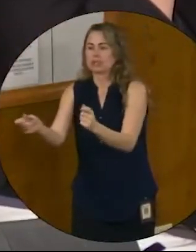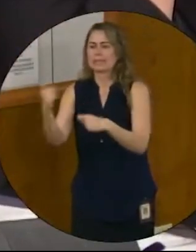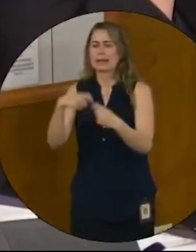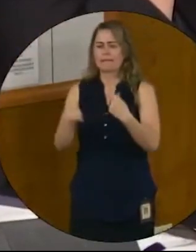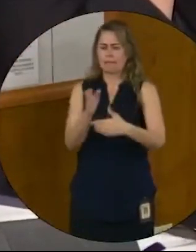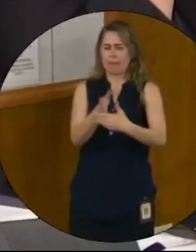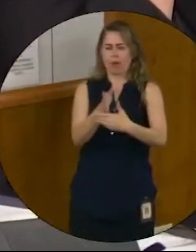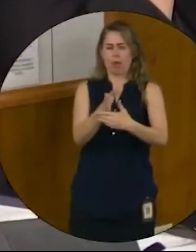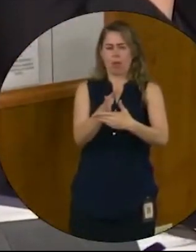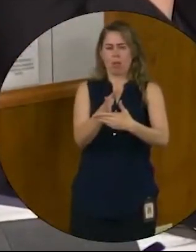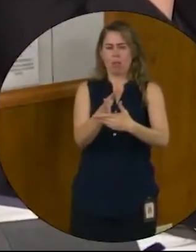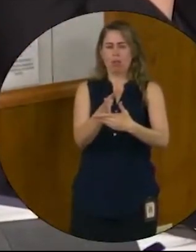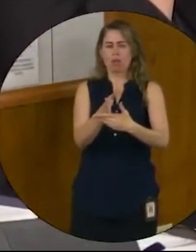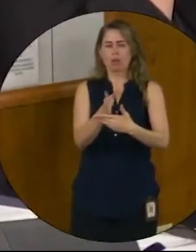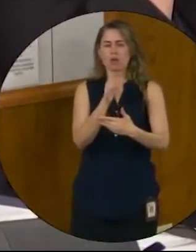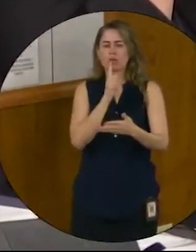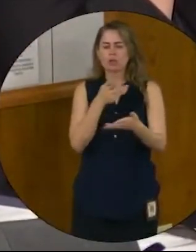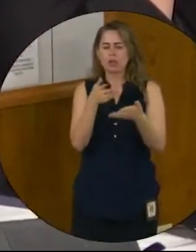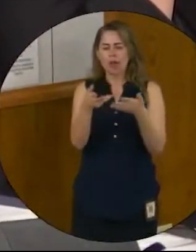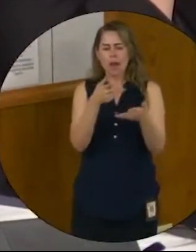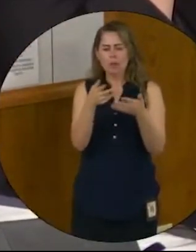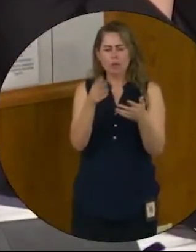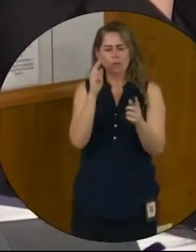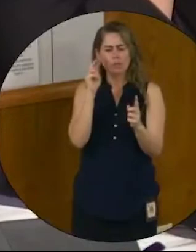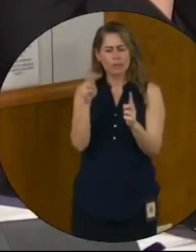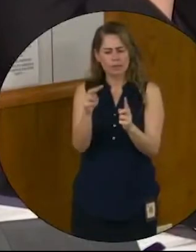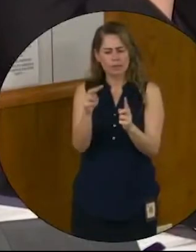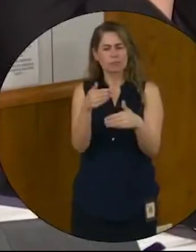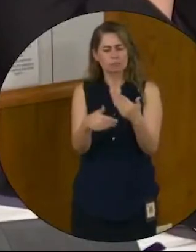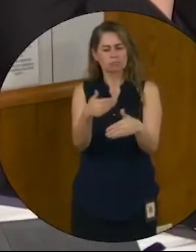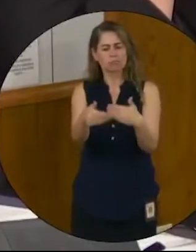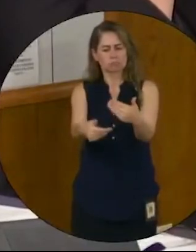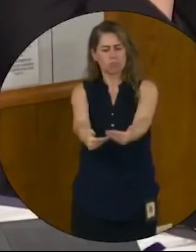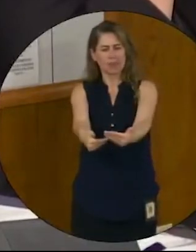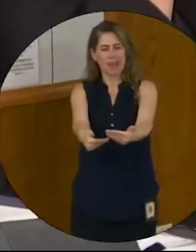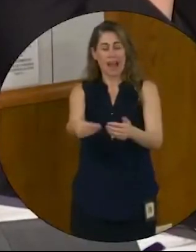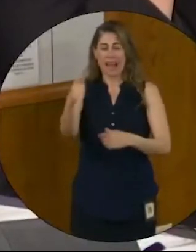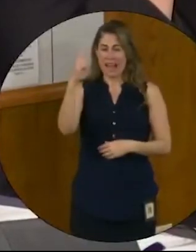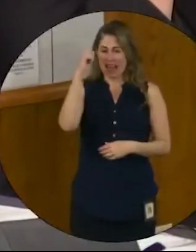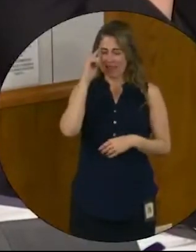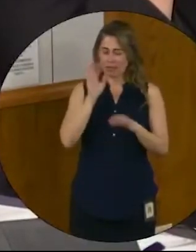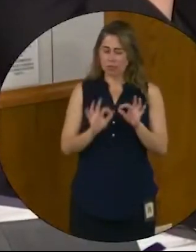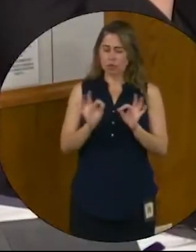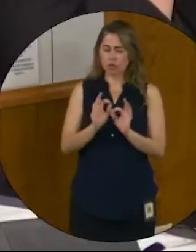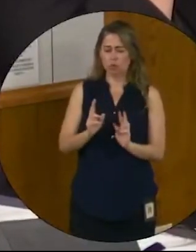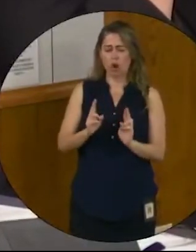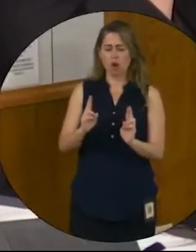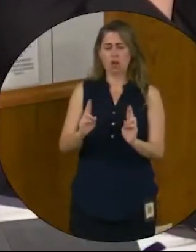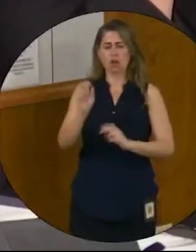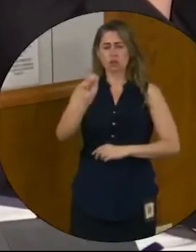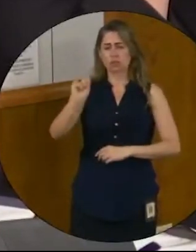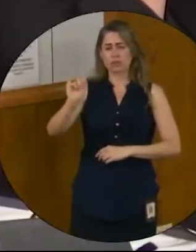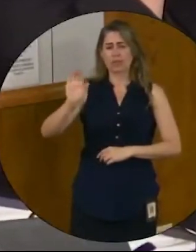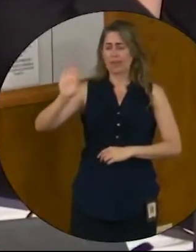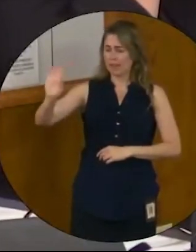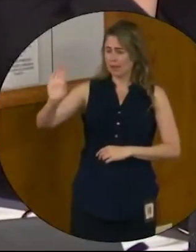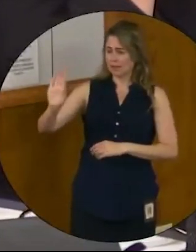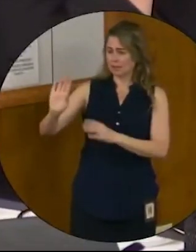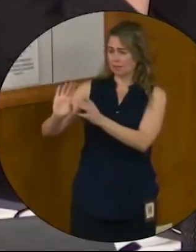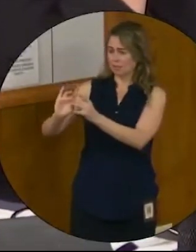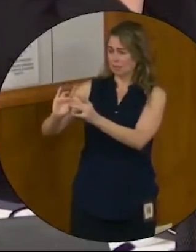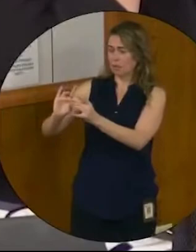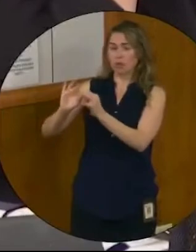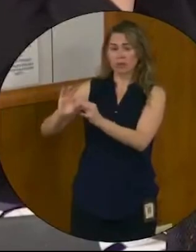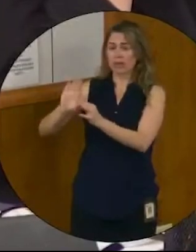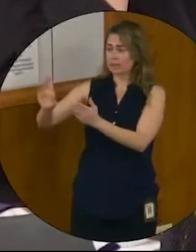a collaborative viewpoint here, I believe that that we do need to honor the superintendent's statement regarding